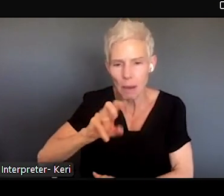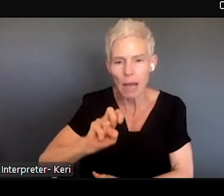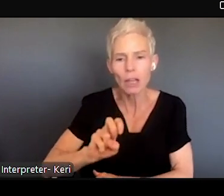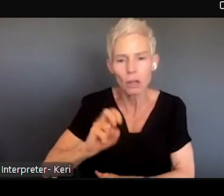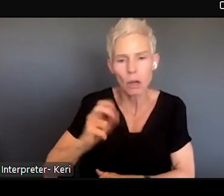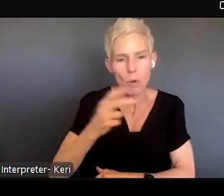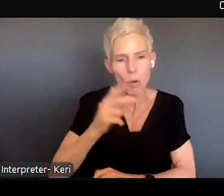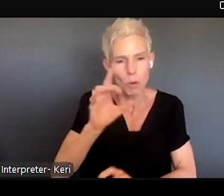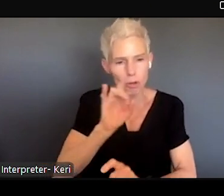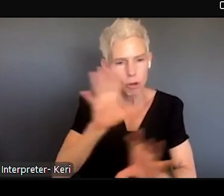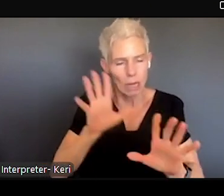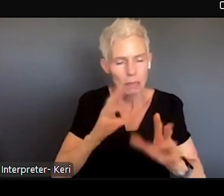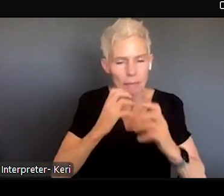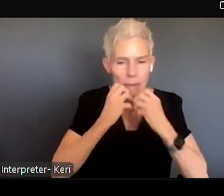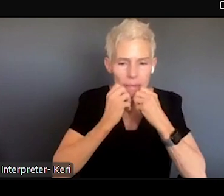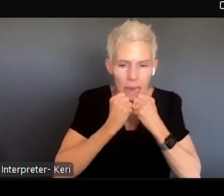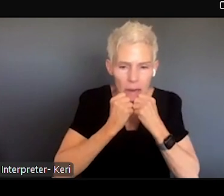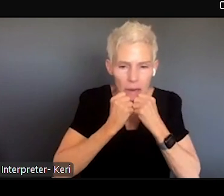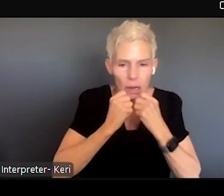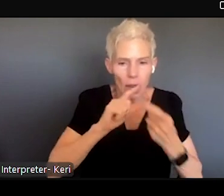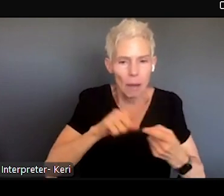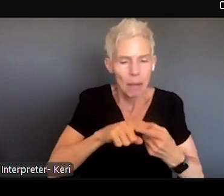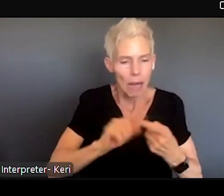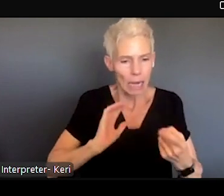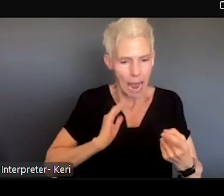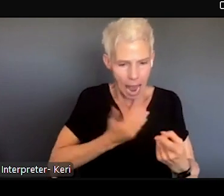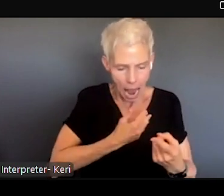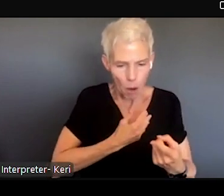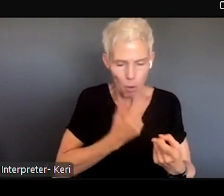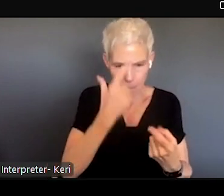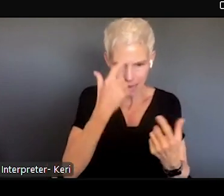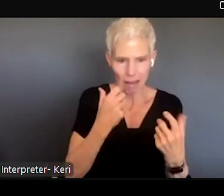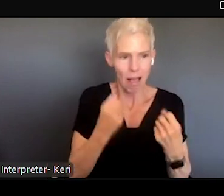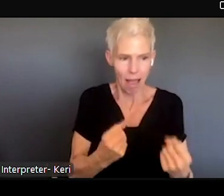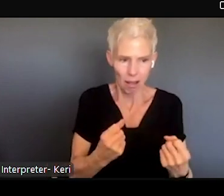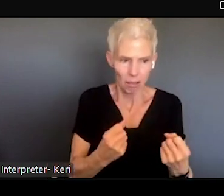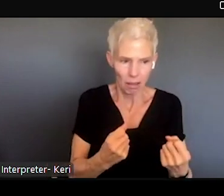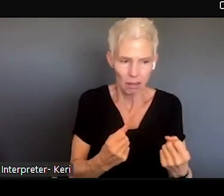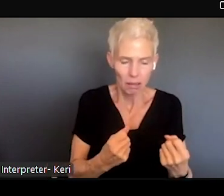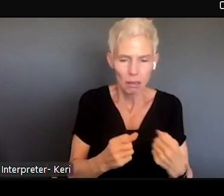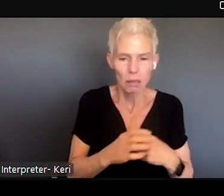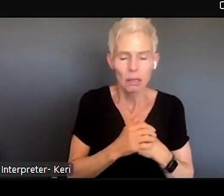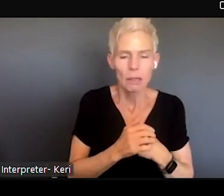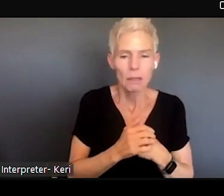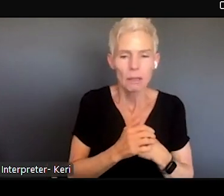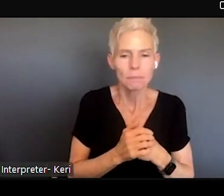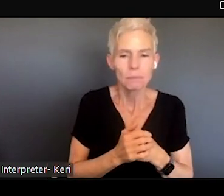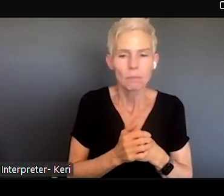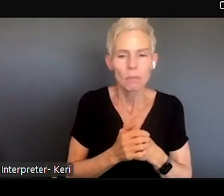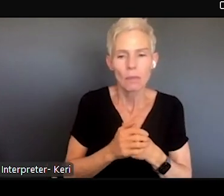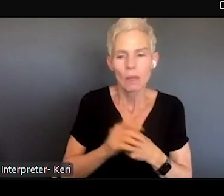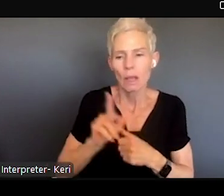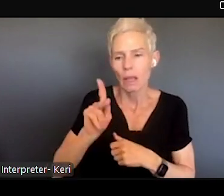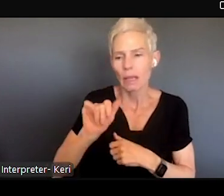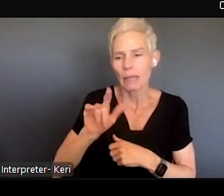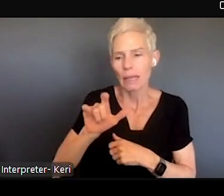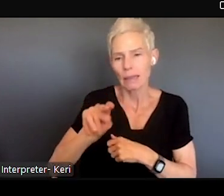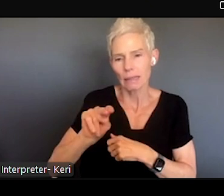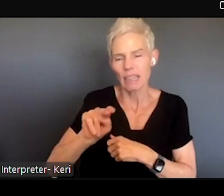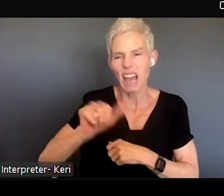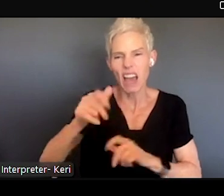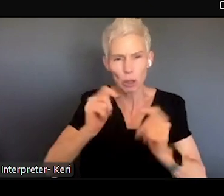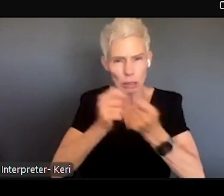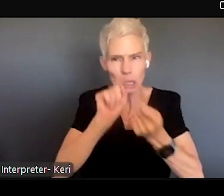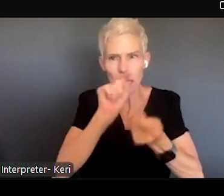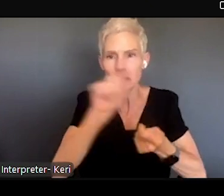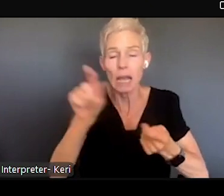great deal about our mental health as well. And one of the things that Kaitlyn and the rest of the team and the directors